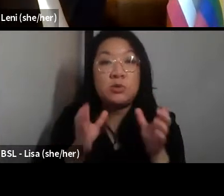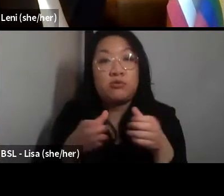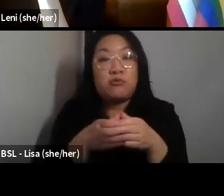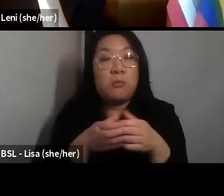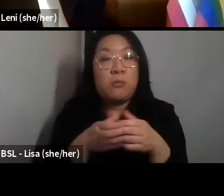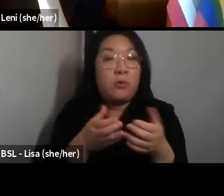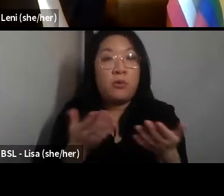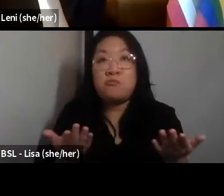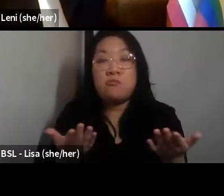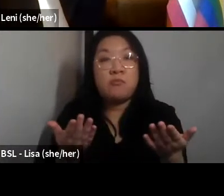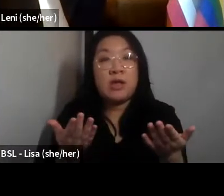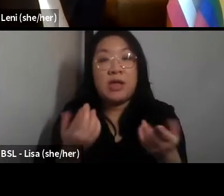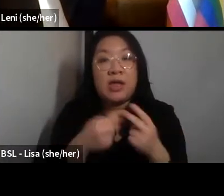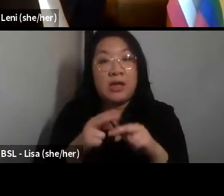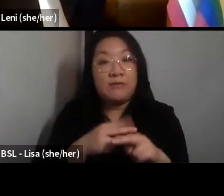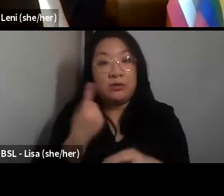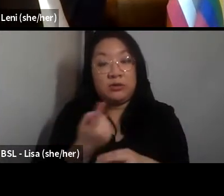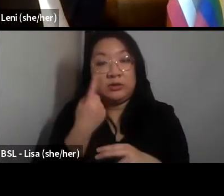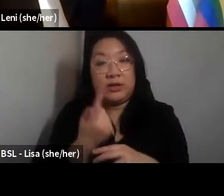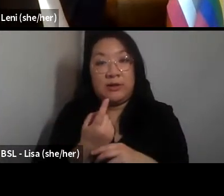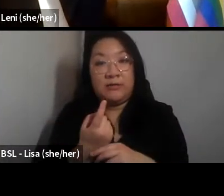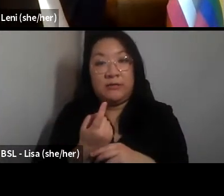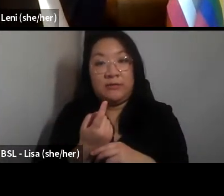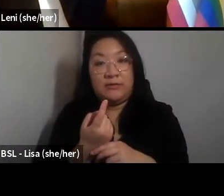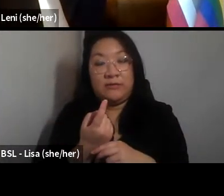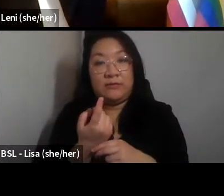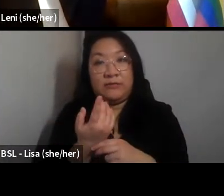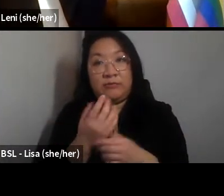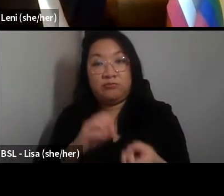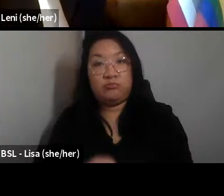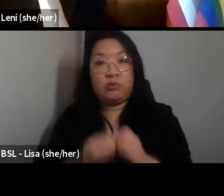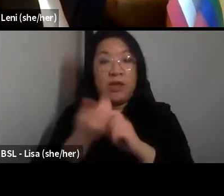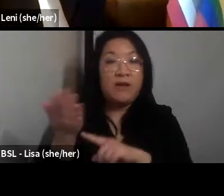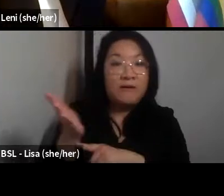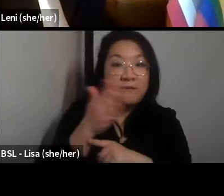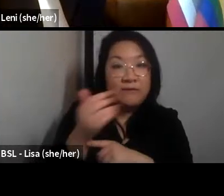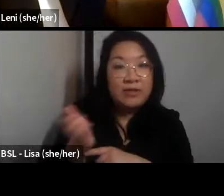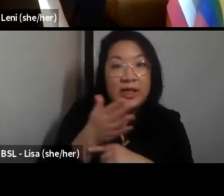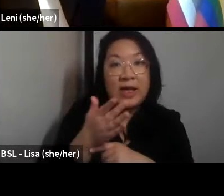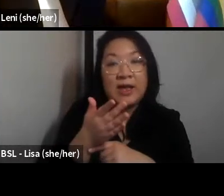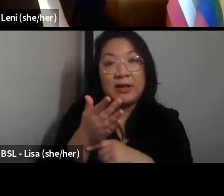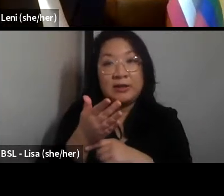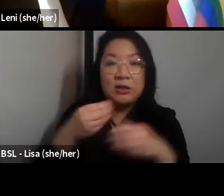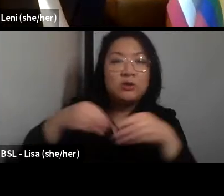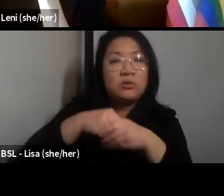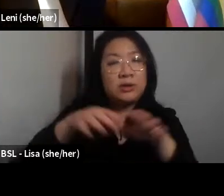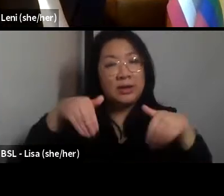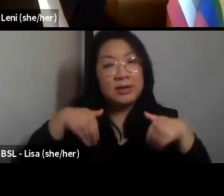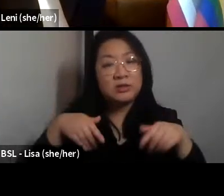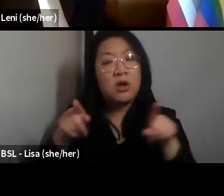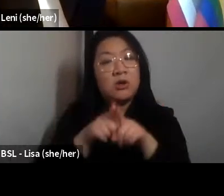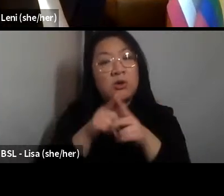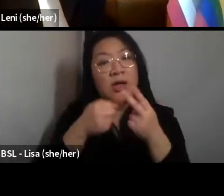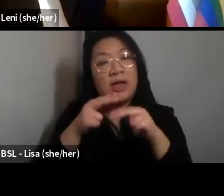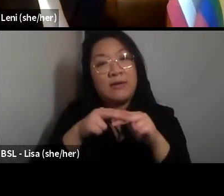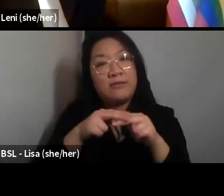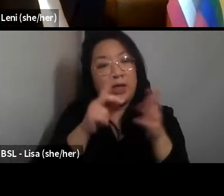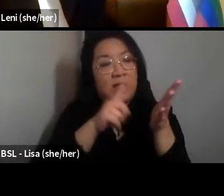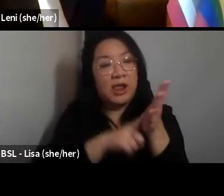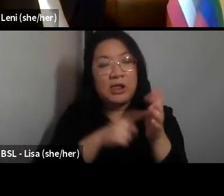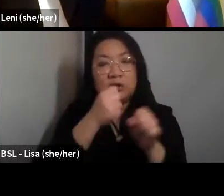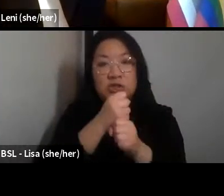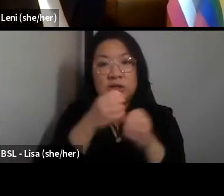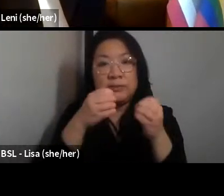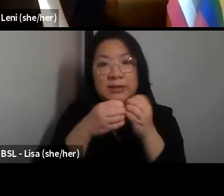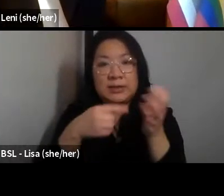something, if you're going to be putting up flags, include an ACE one. If you're going to be saying LGBT, maybe put the A in there. Maybe don't just always leave it in the